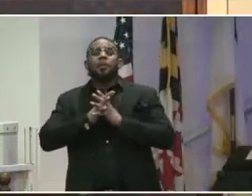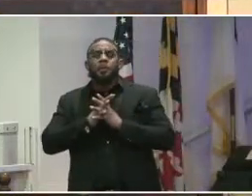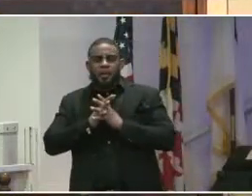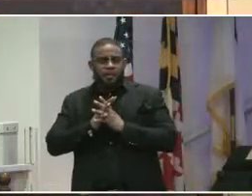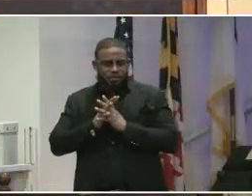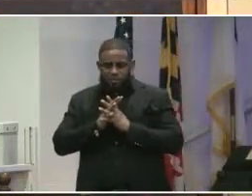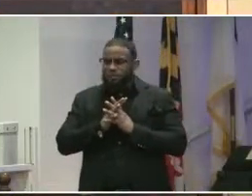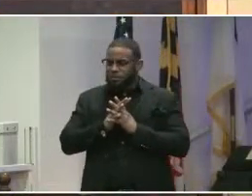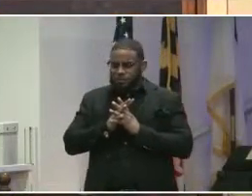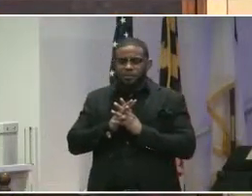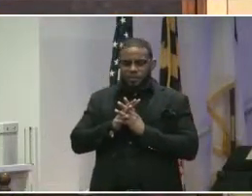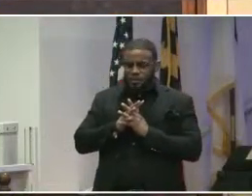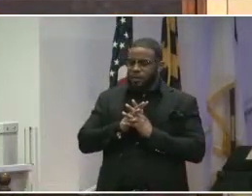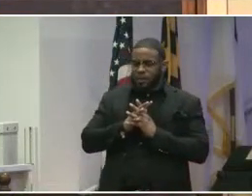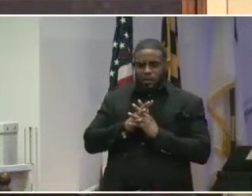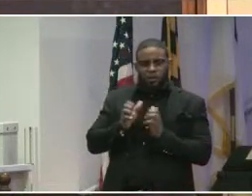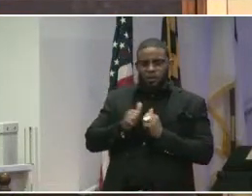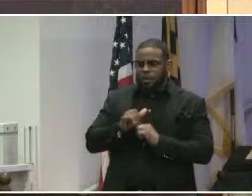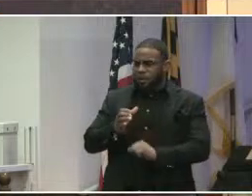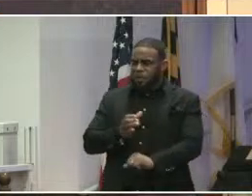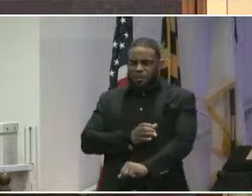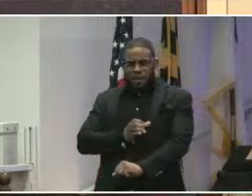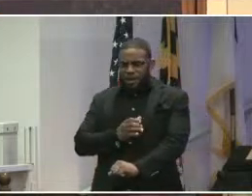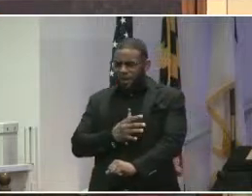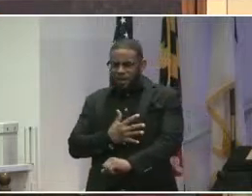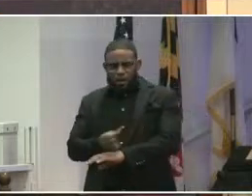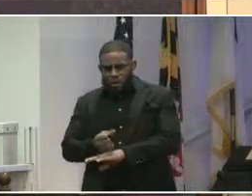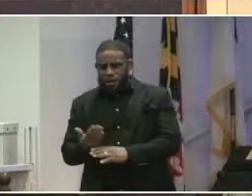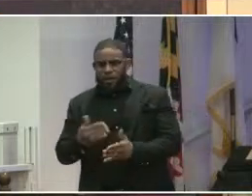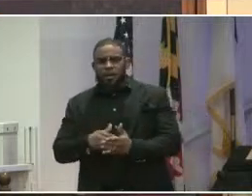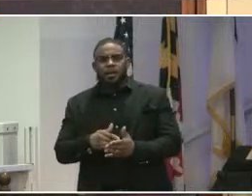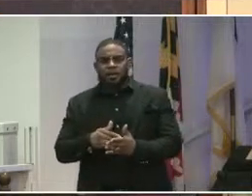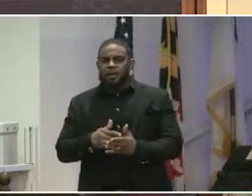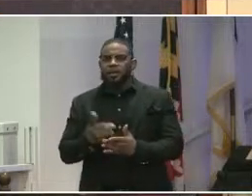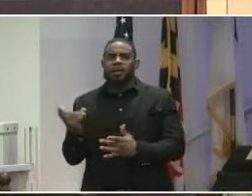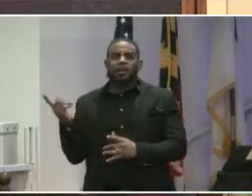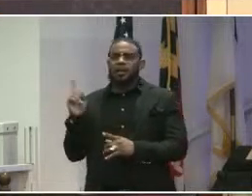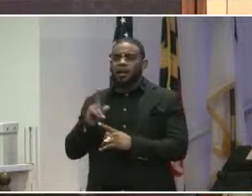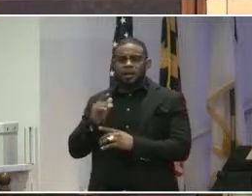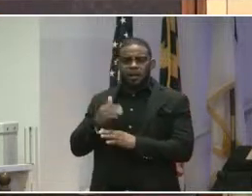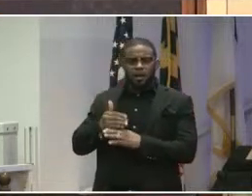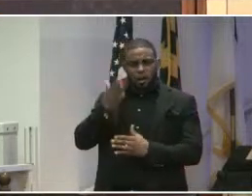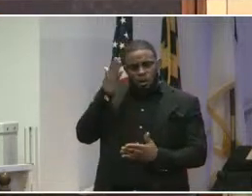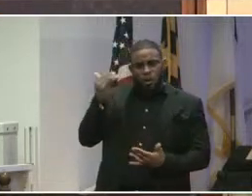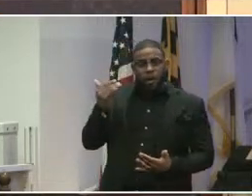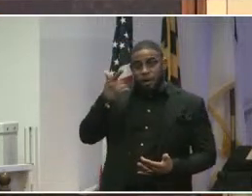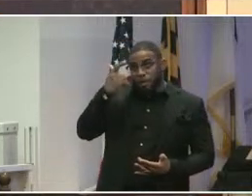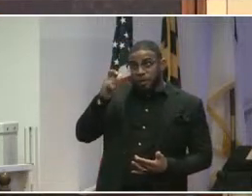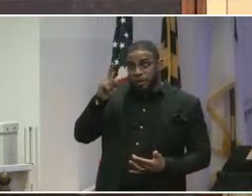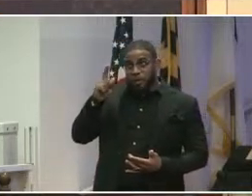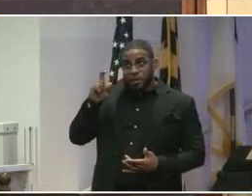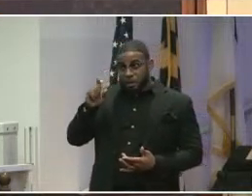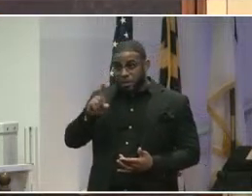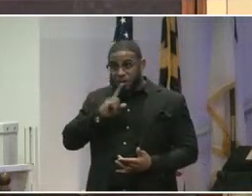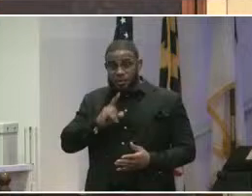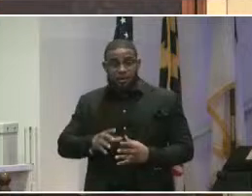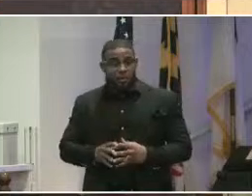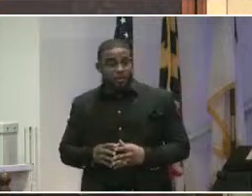back up. Is your power out again? It's not out again. Why? Because you must be